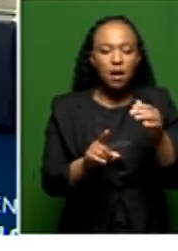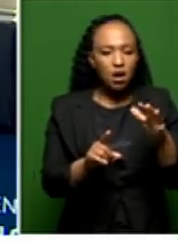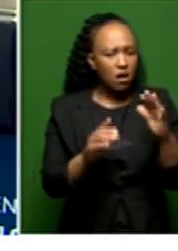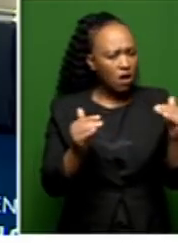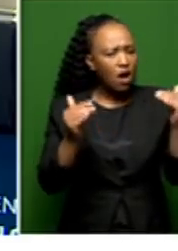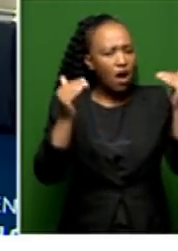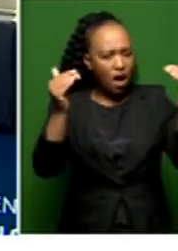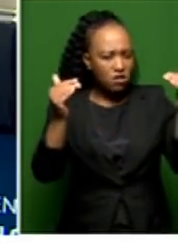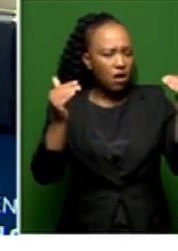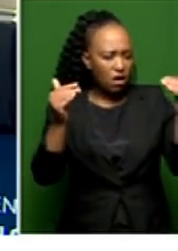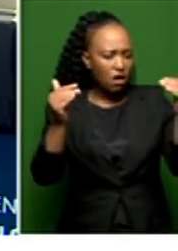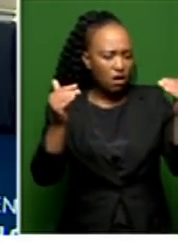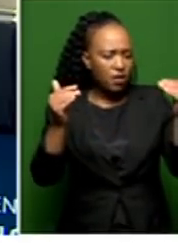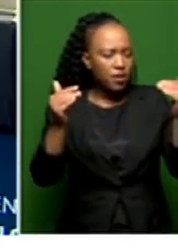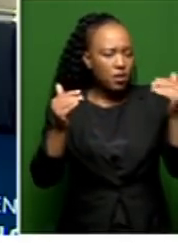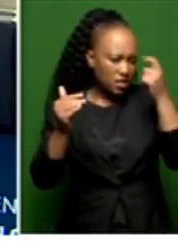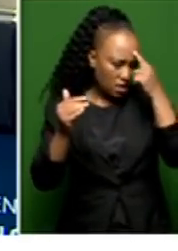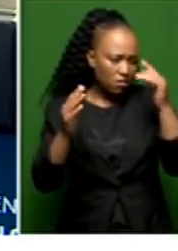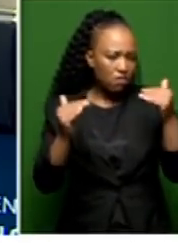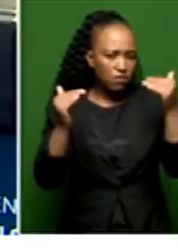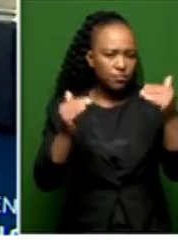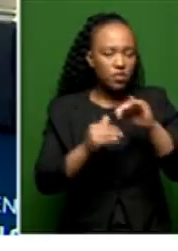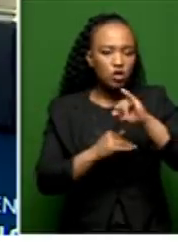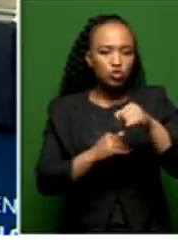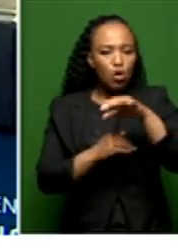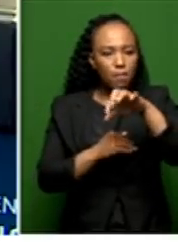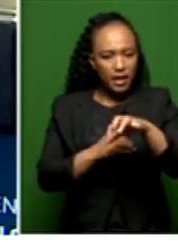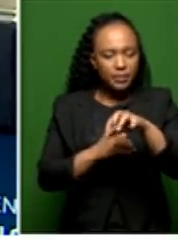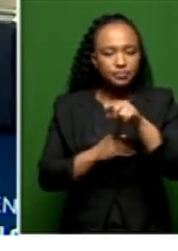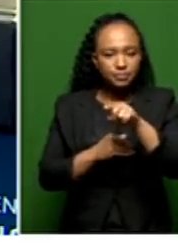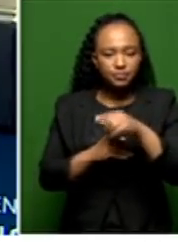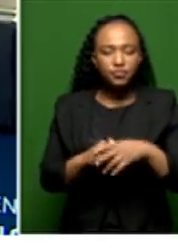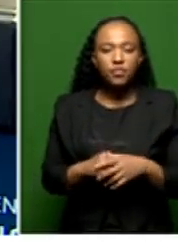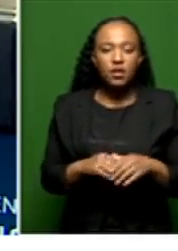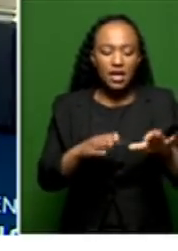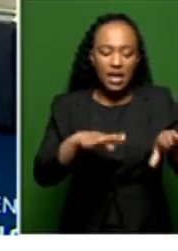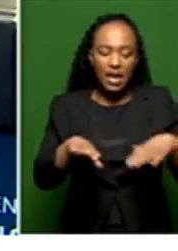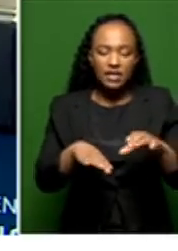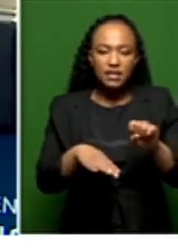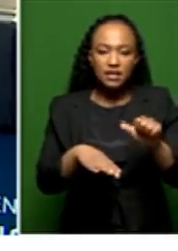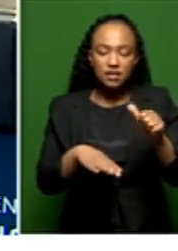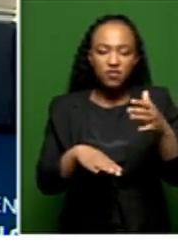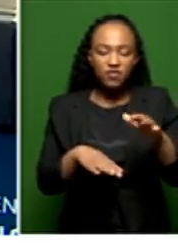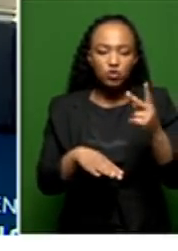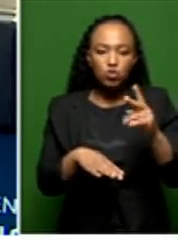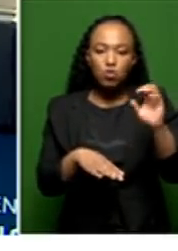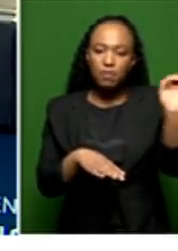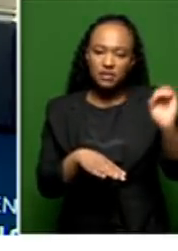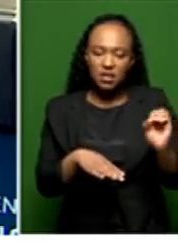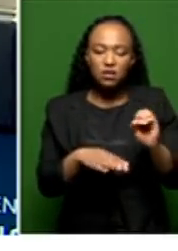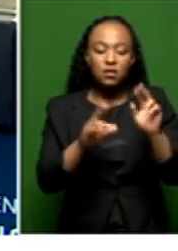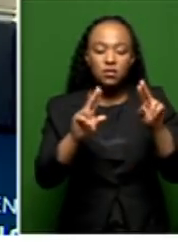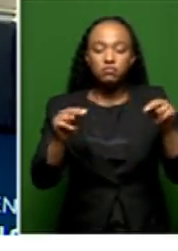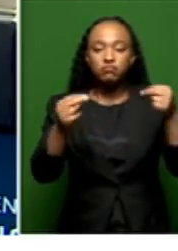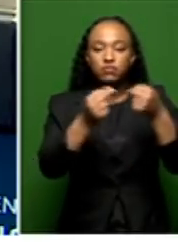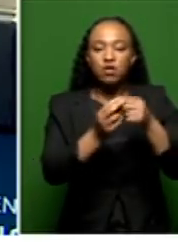yours. We'll look at Joburg. Let's bring up Joburg, in fact. But Action SA getting over 2% of the national vote. And remember,